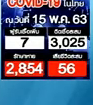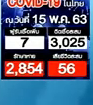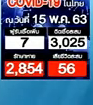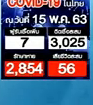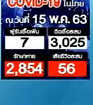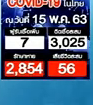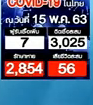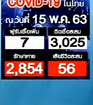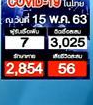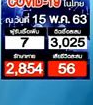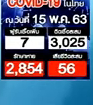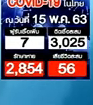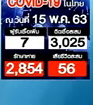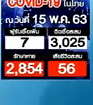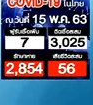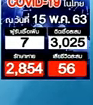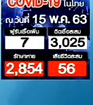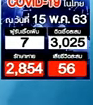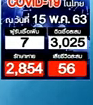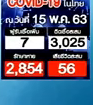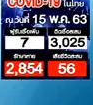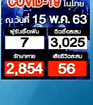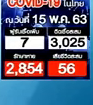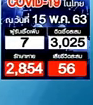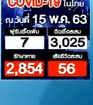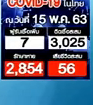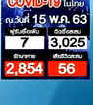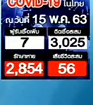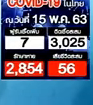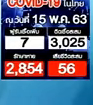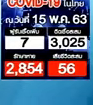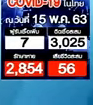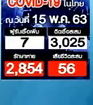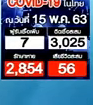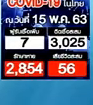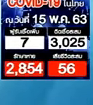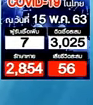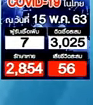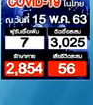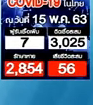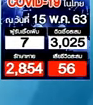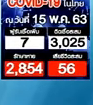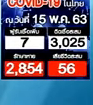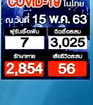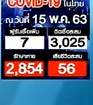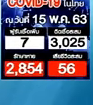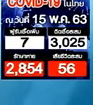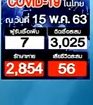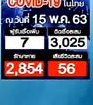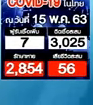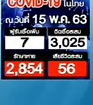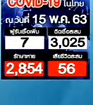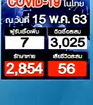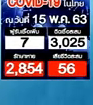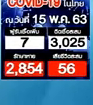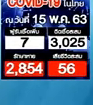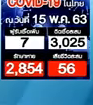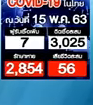restaurants. Another feature is also the free testing of COVID to be provided to those who use the